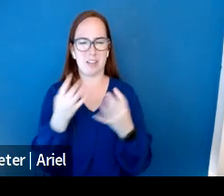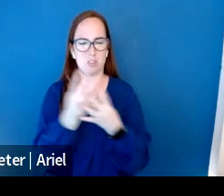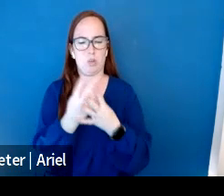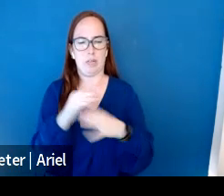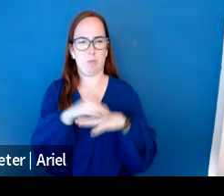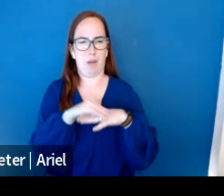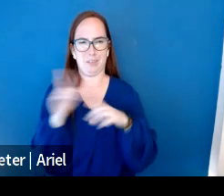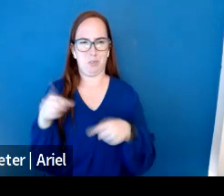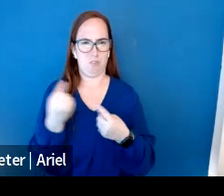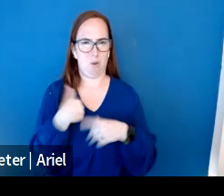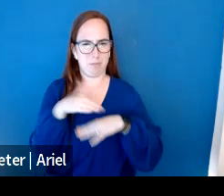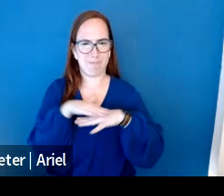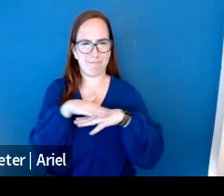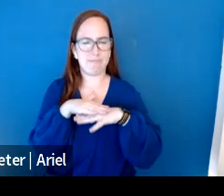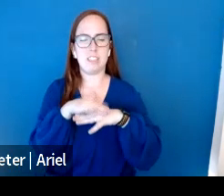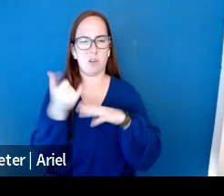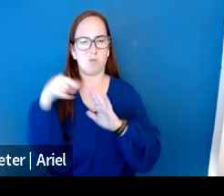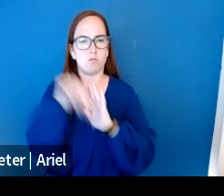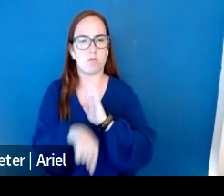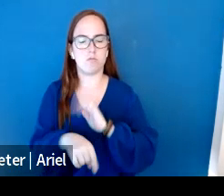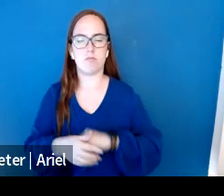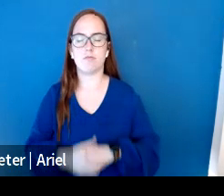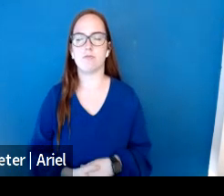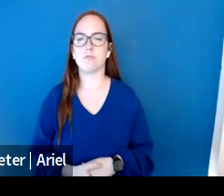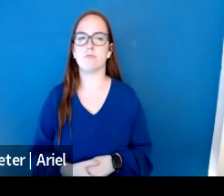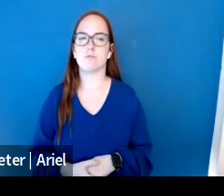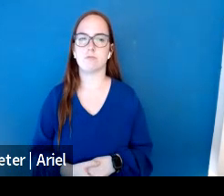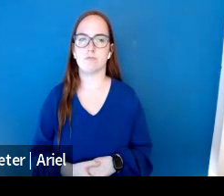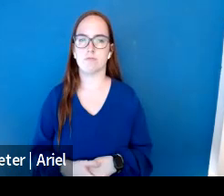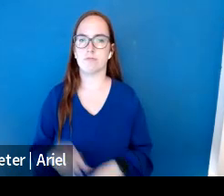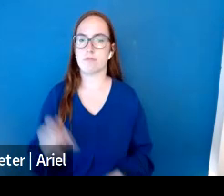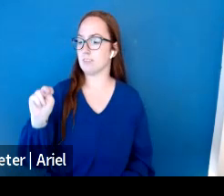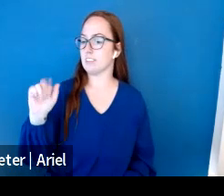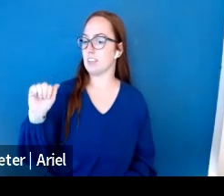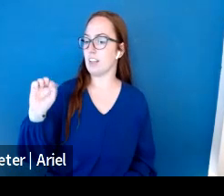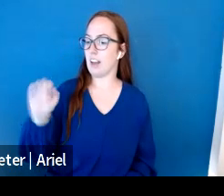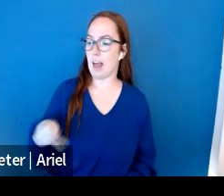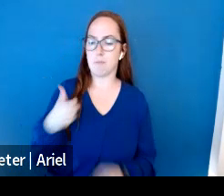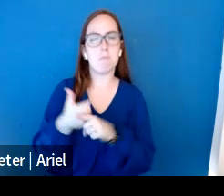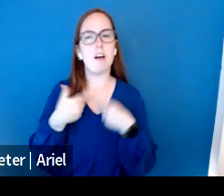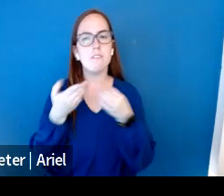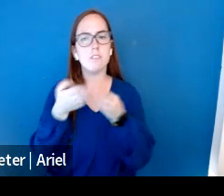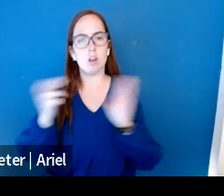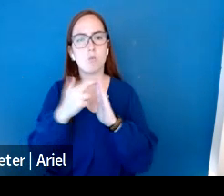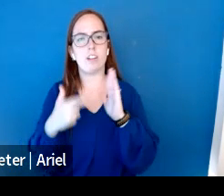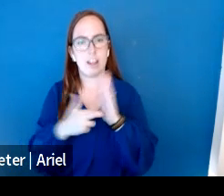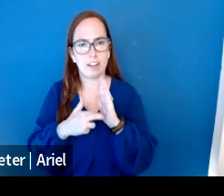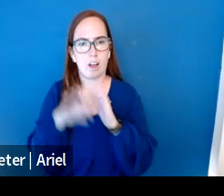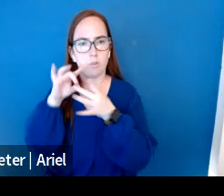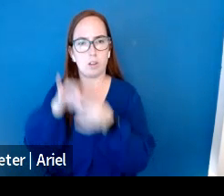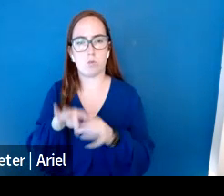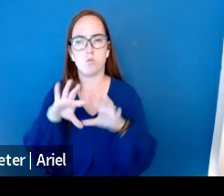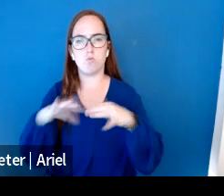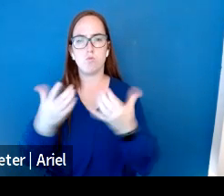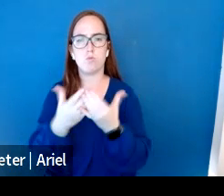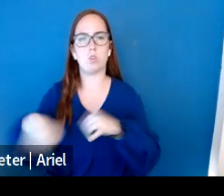detail. So NASP has general guidelines for universal screening that are included on their website, and I encourage